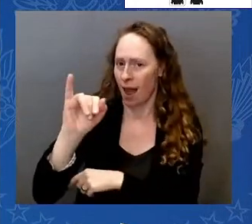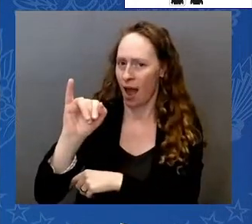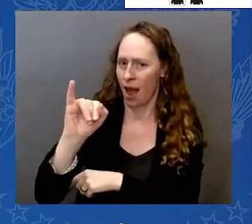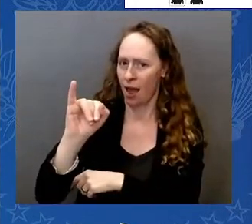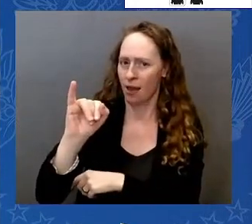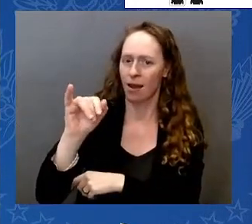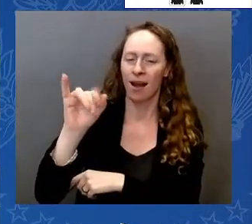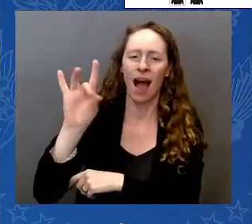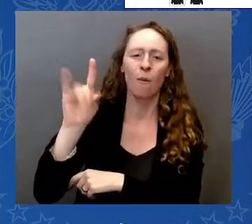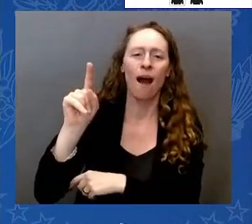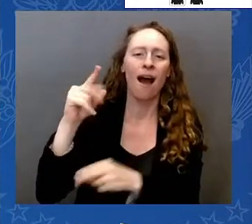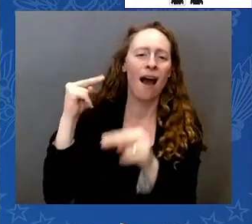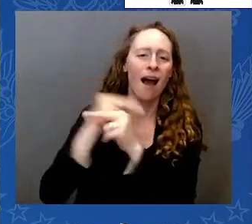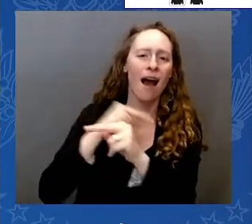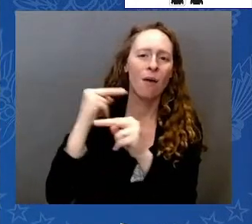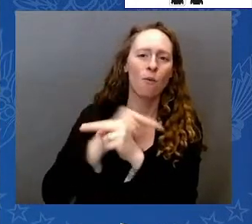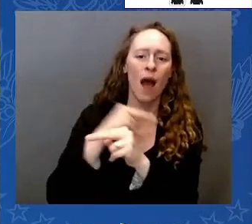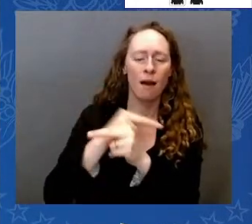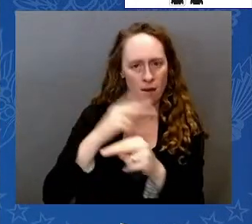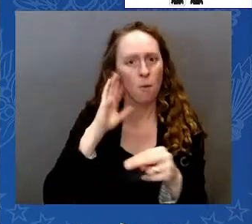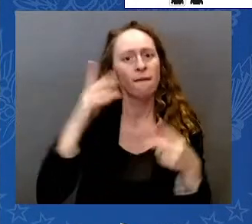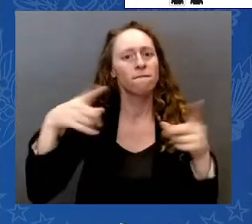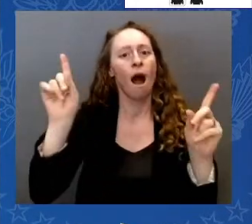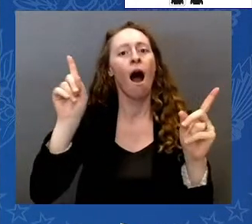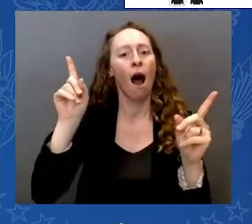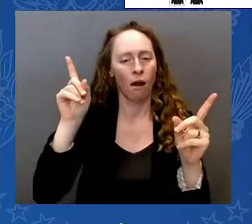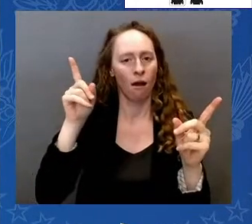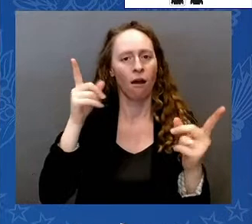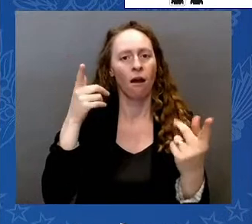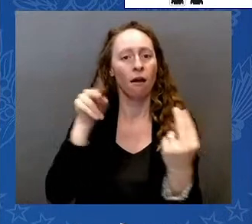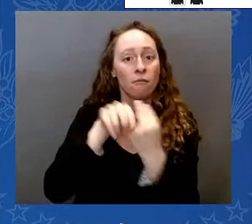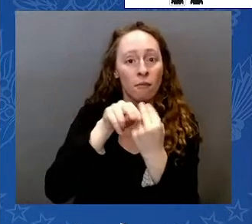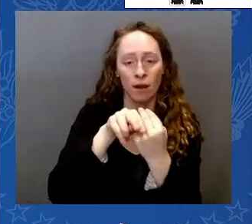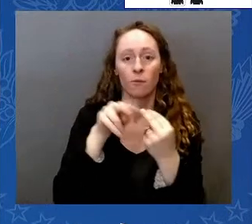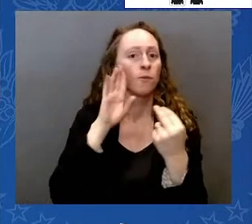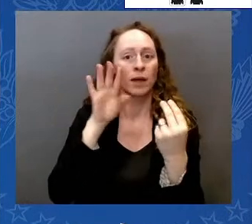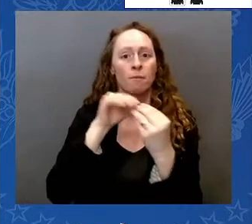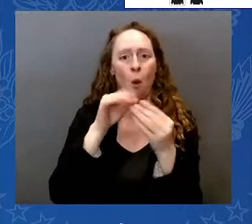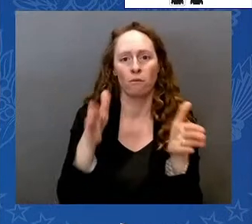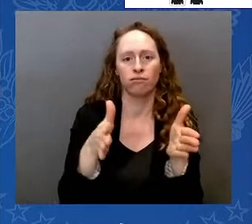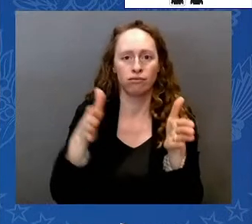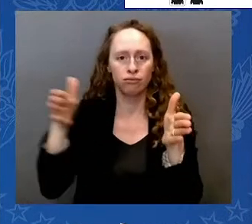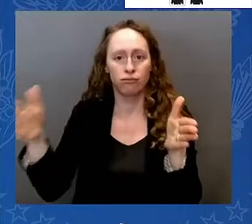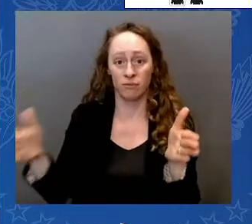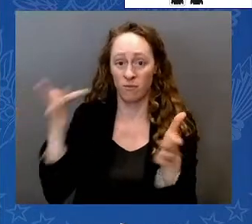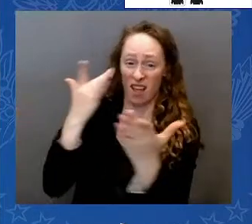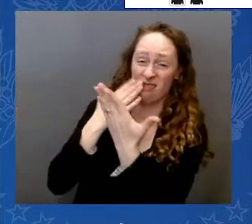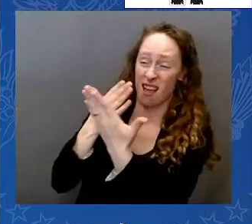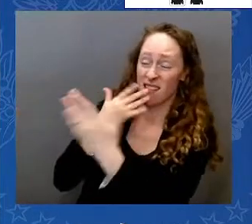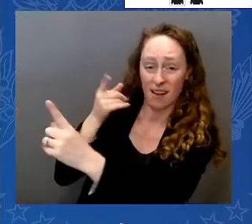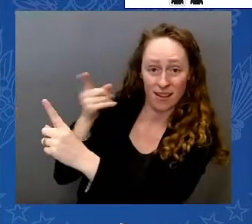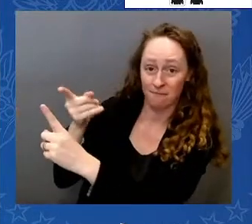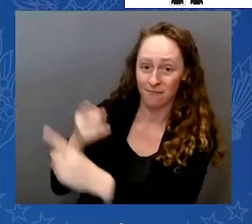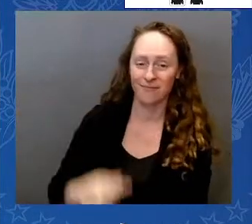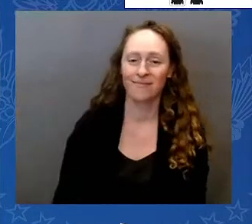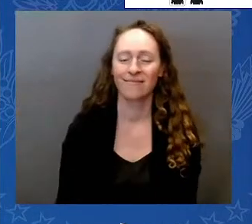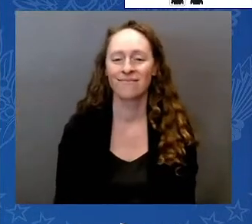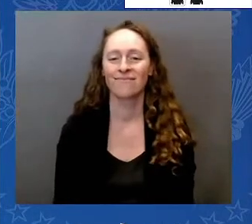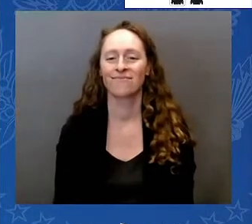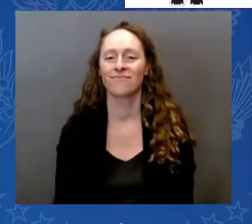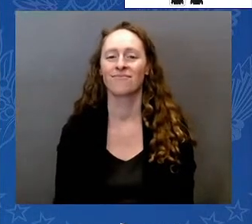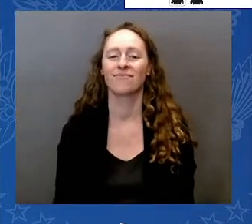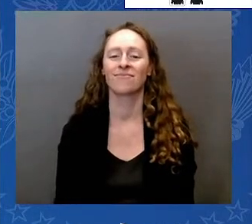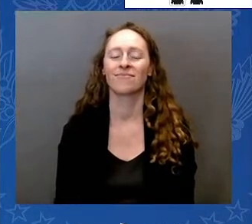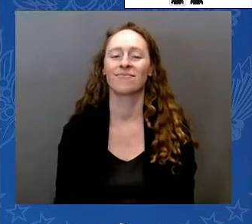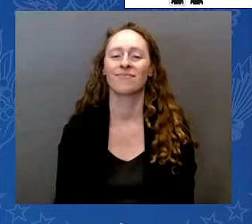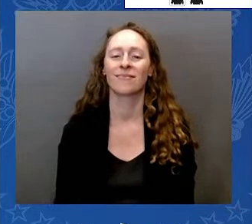I want to commend the terrific leaders who couldn't be here today. Steny Hoyer, who leads the Democrats in the House, and Senators Cardin and Van Hollen,